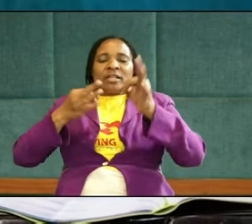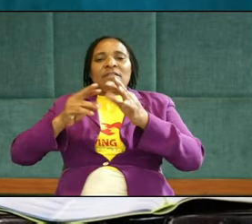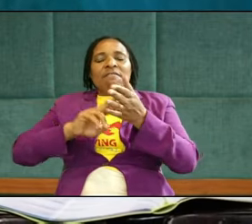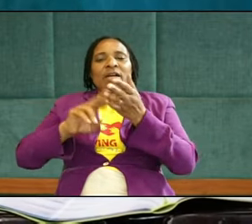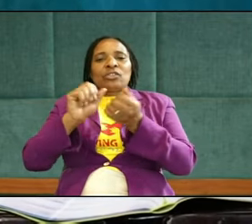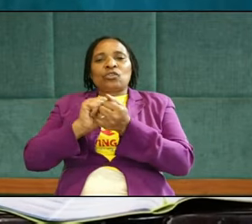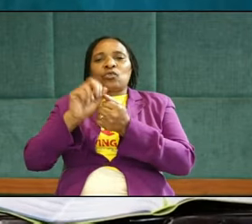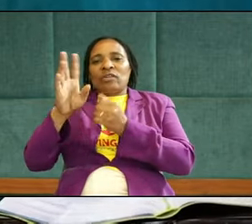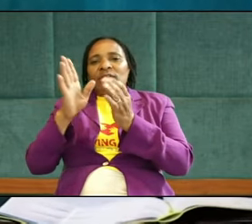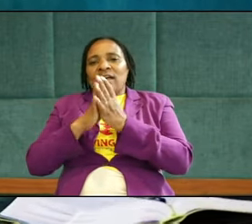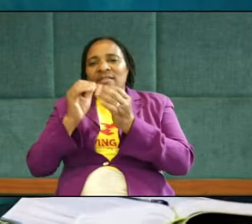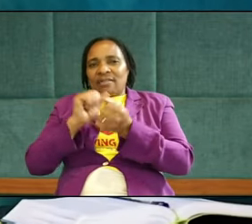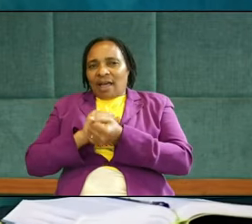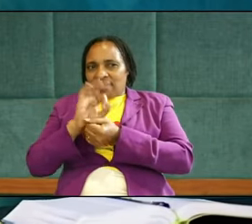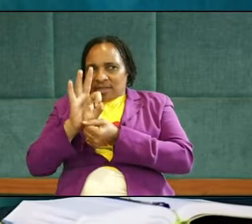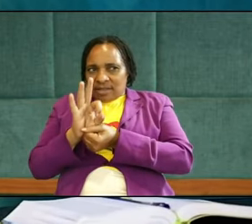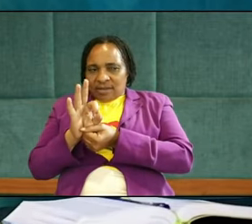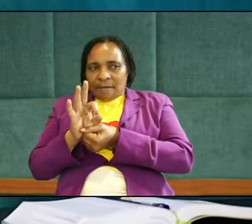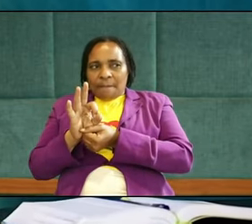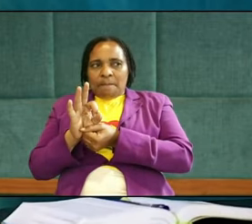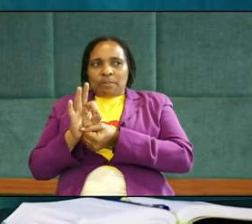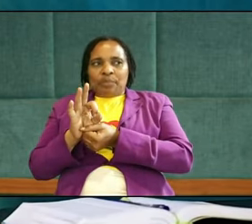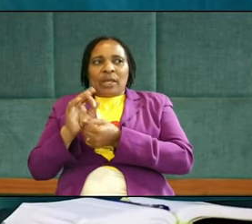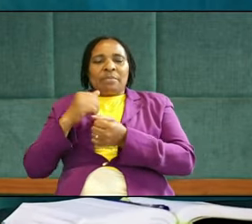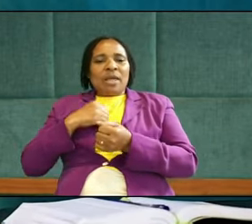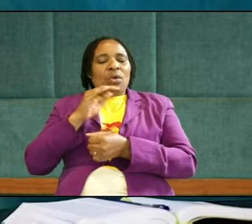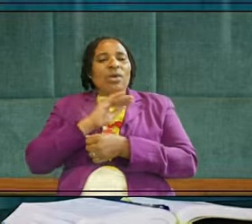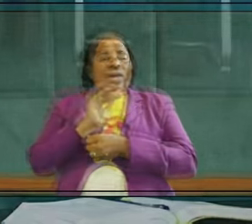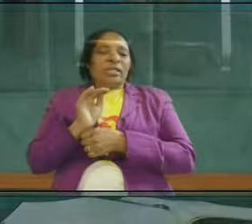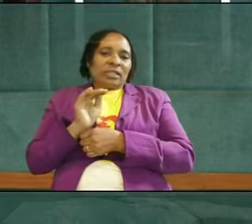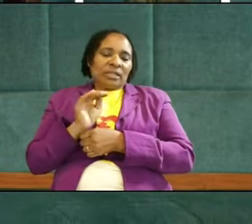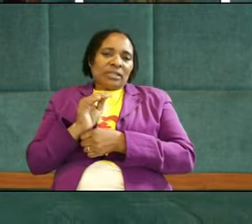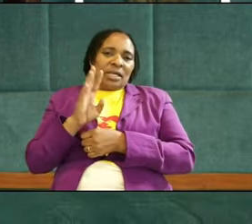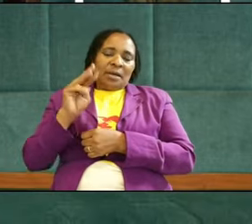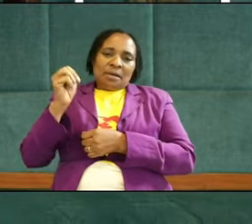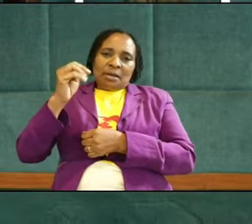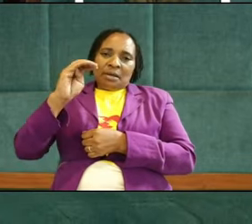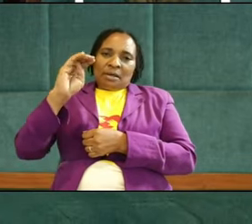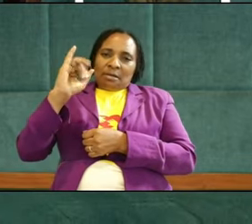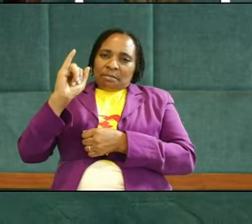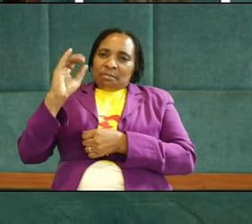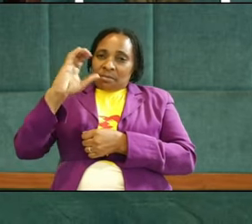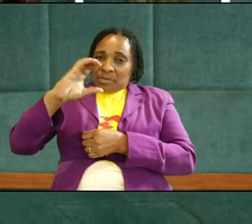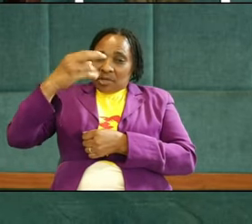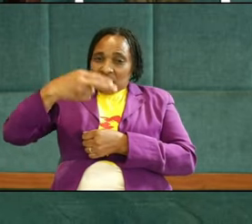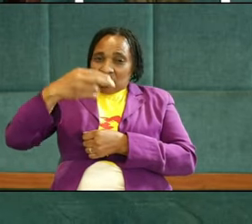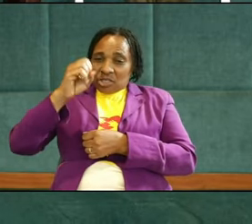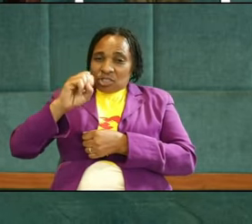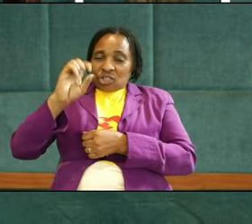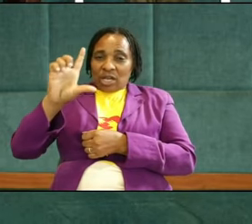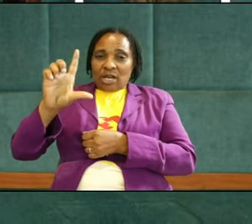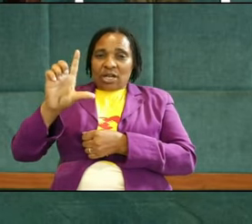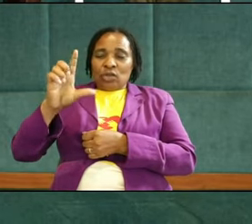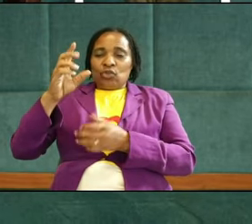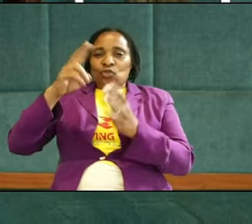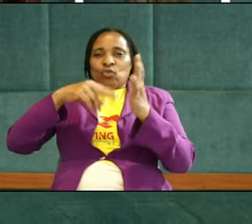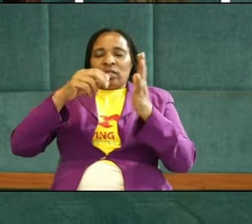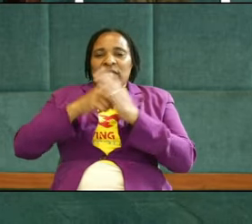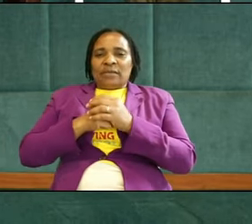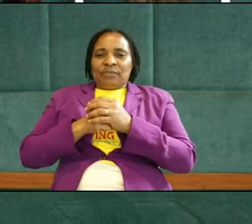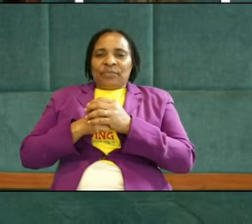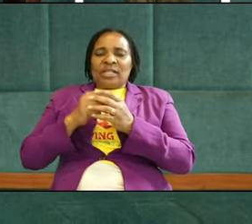13, which is our key text. And I will ask Michelle to read that for us, our key text. 2